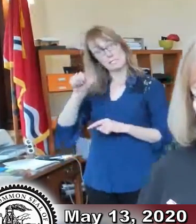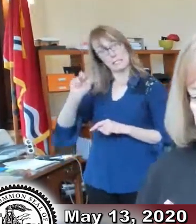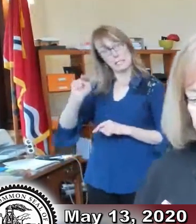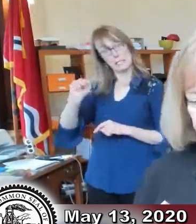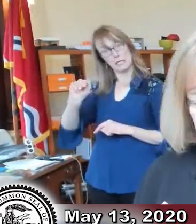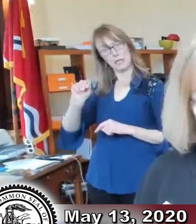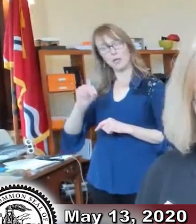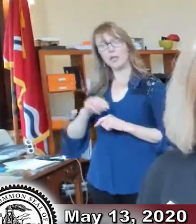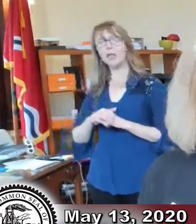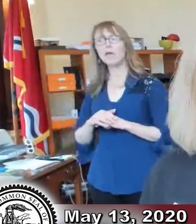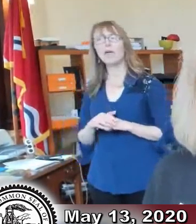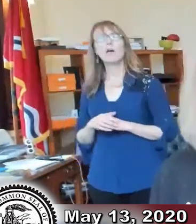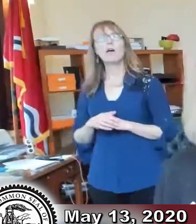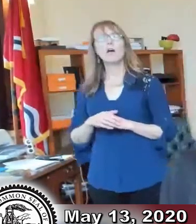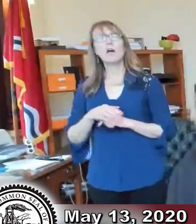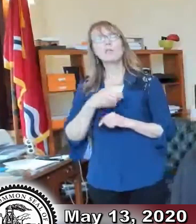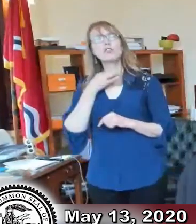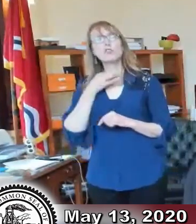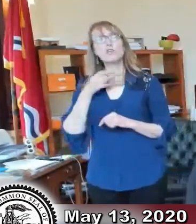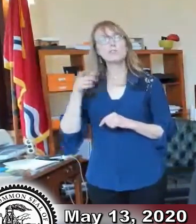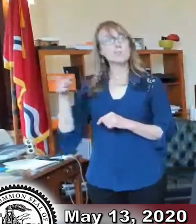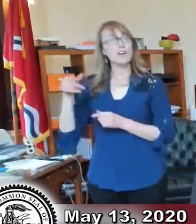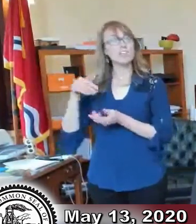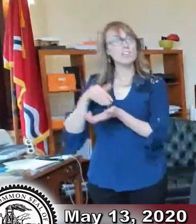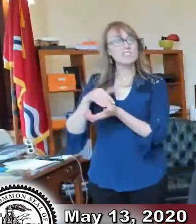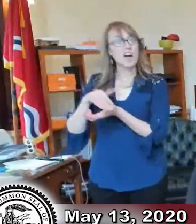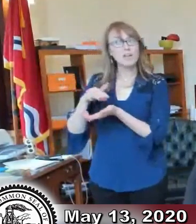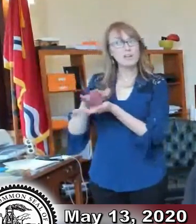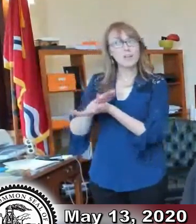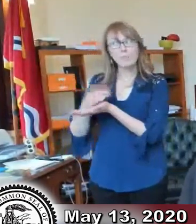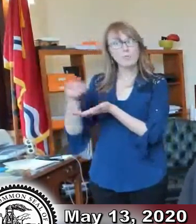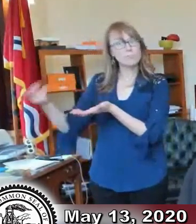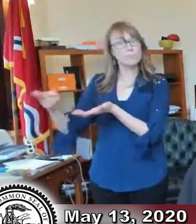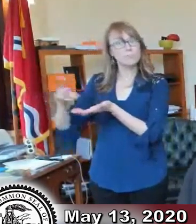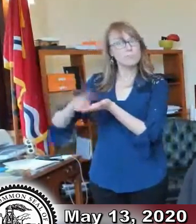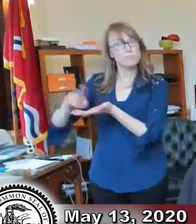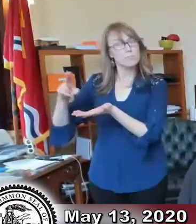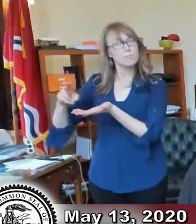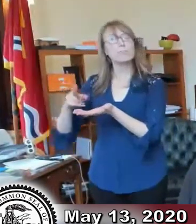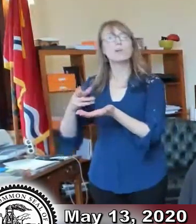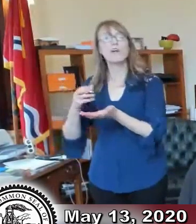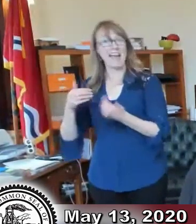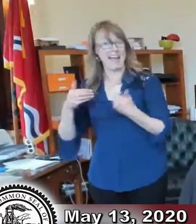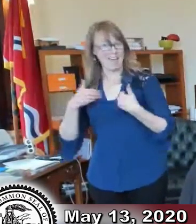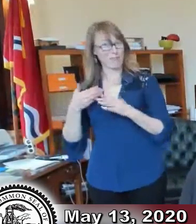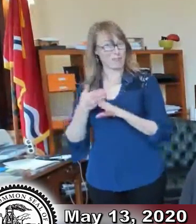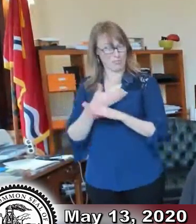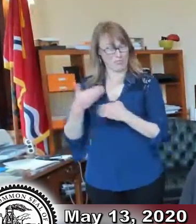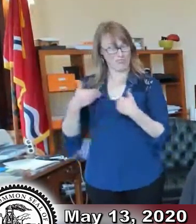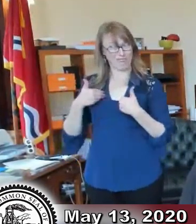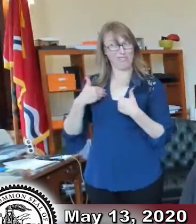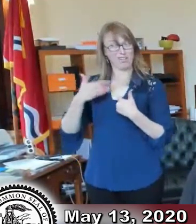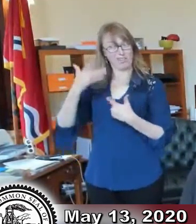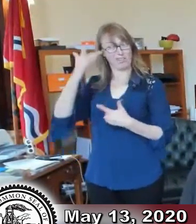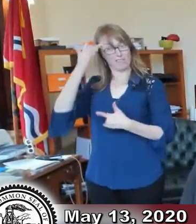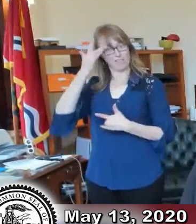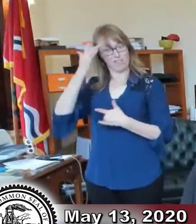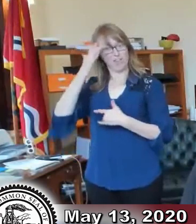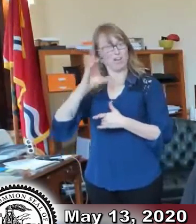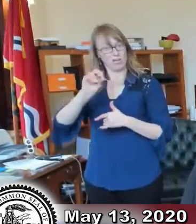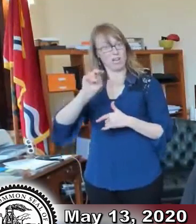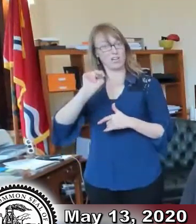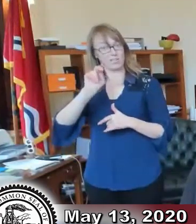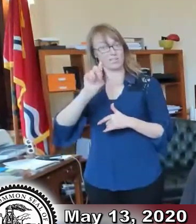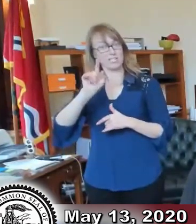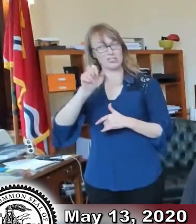know if a doctor's note, if someone had like an underlying condition, a pre-existing condition, if a doctor's note carries any weight